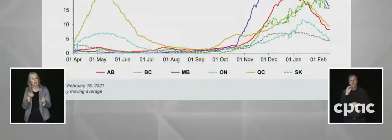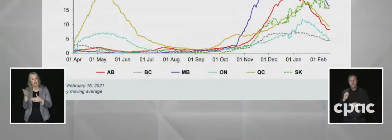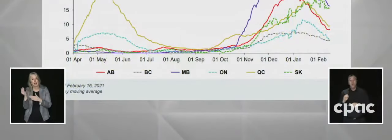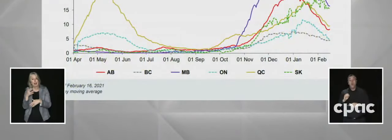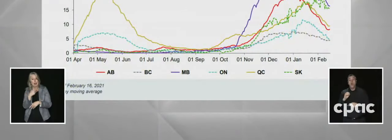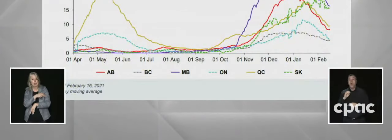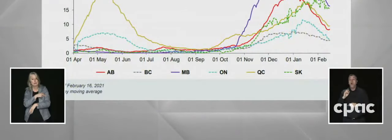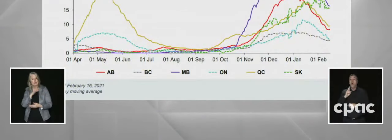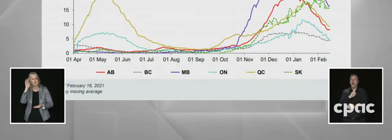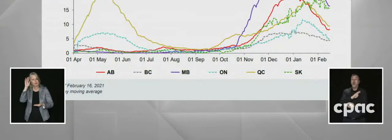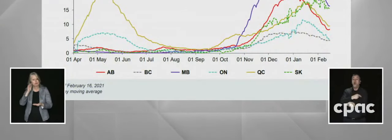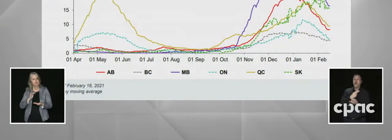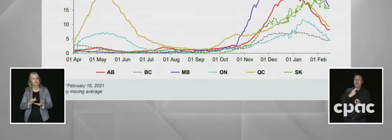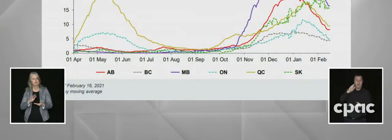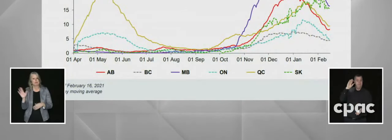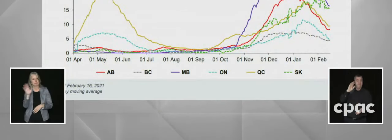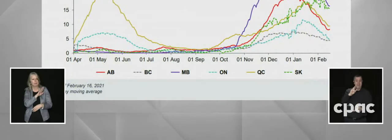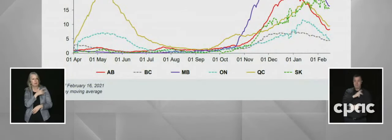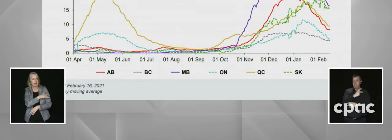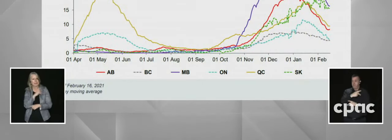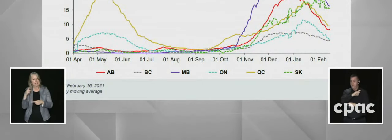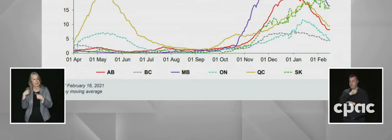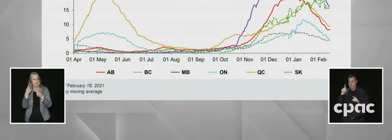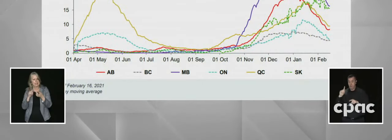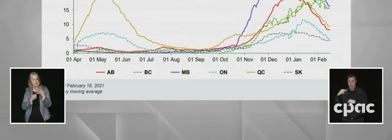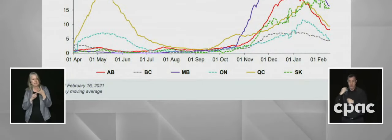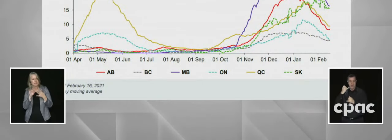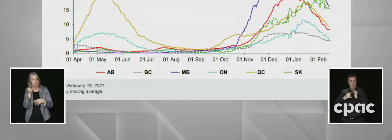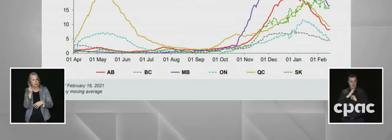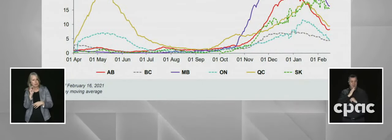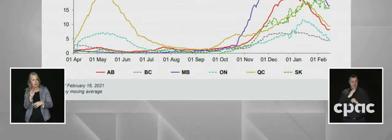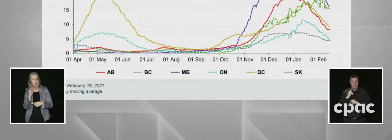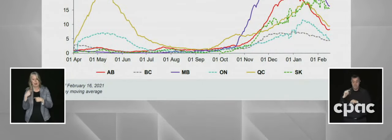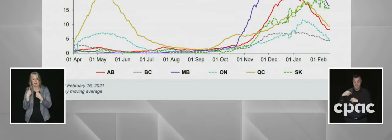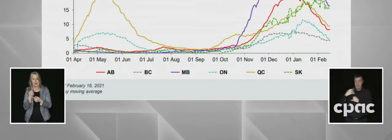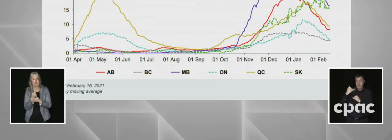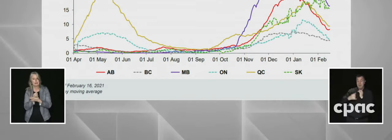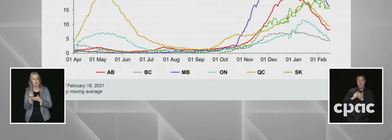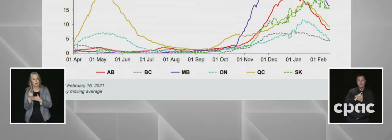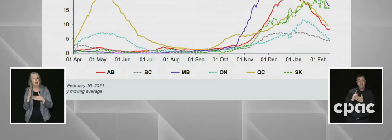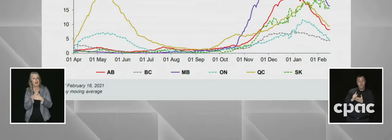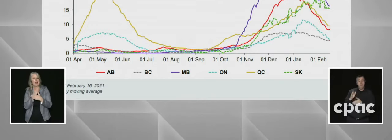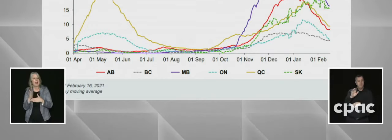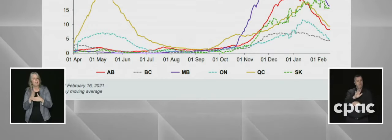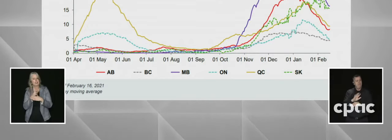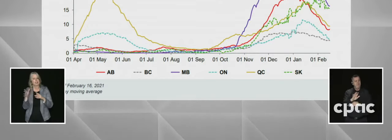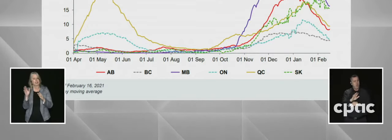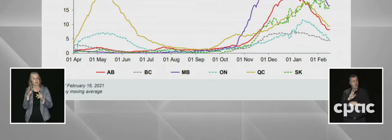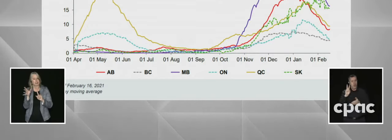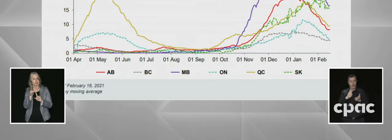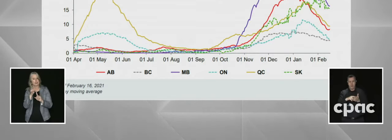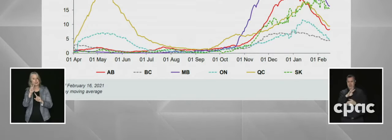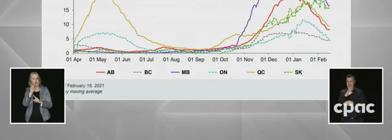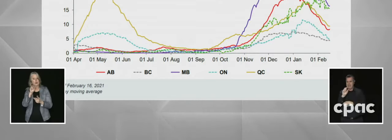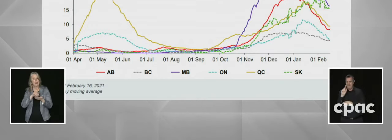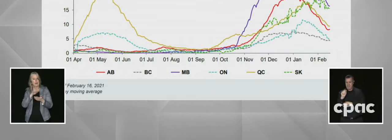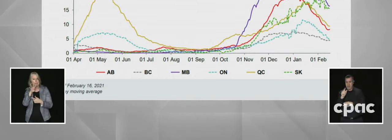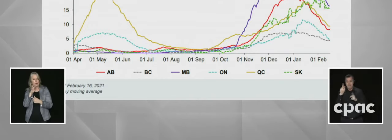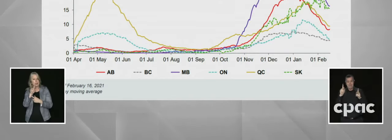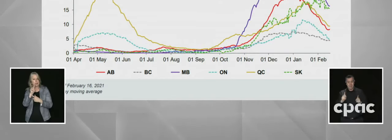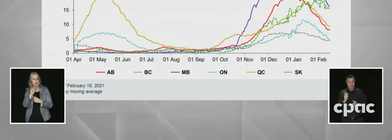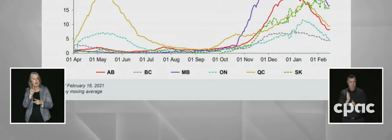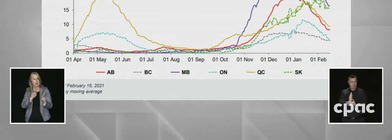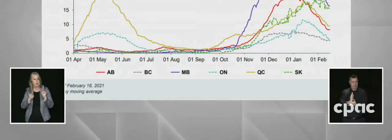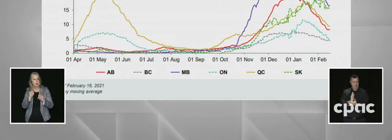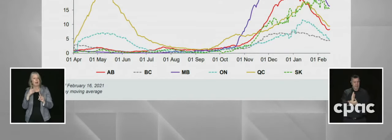most provinces since late January. Over the past week, an average of 2,420 people